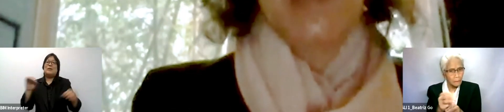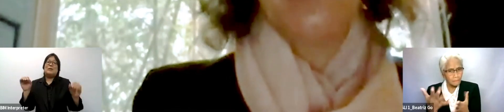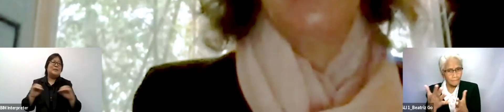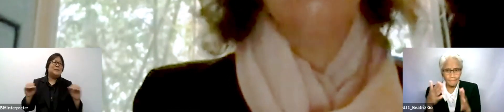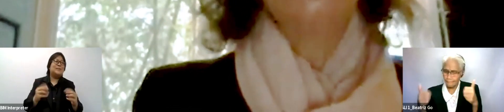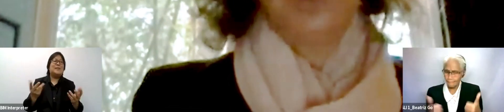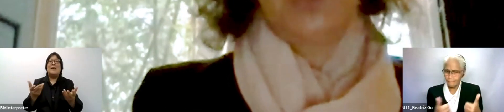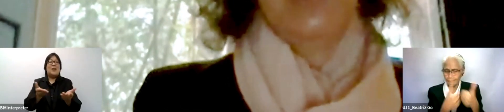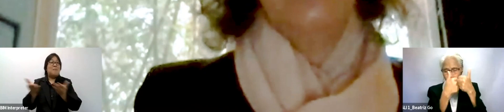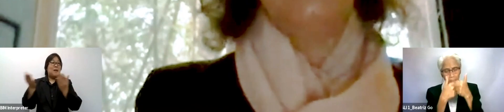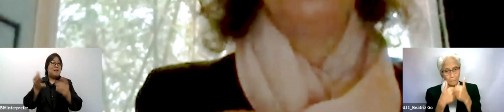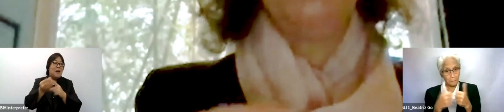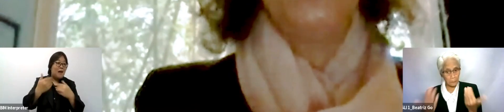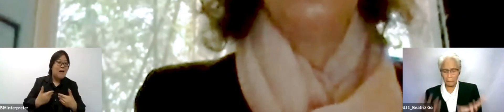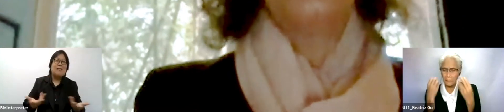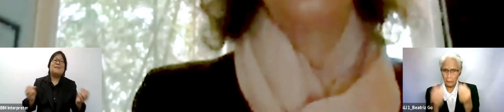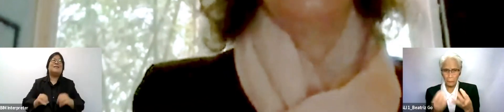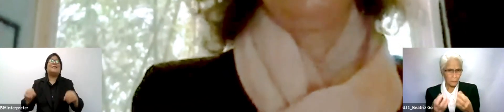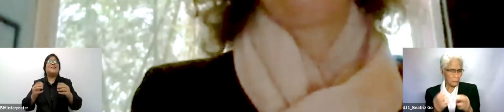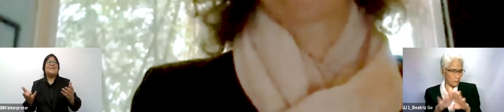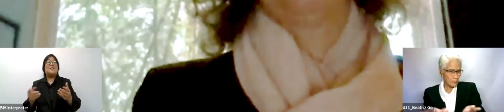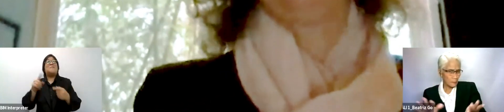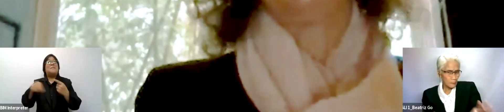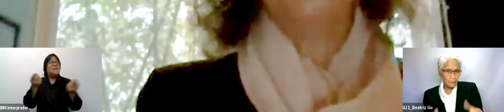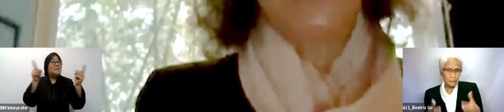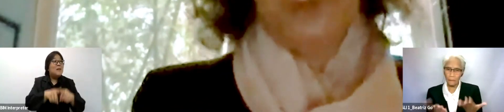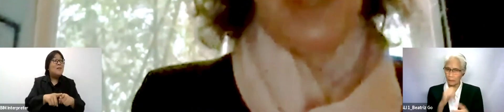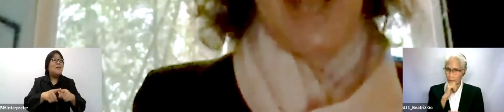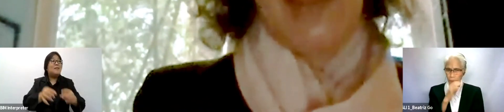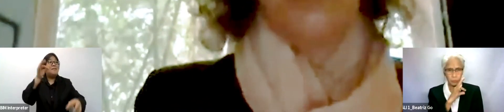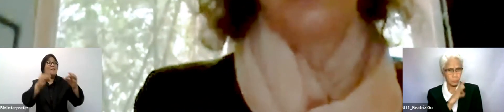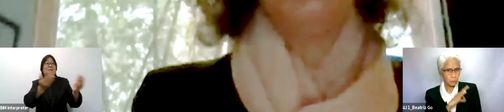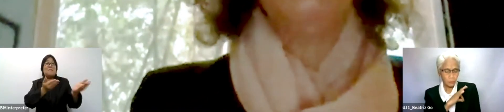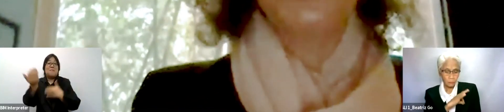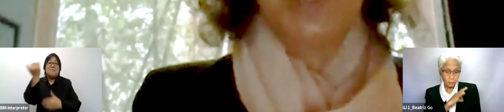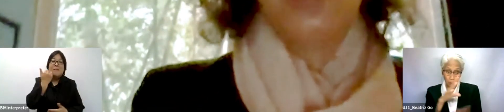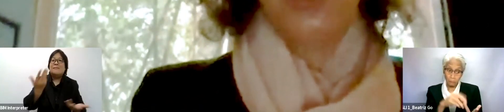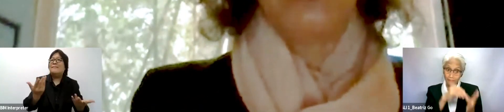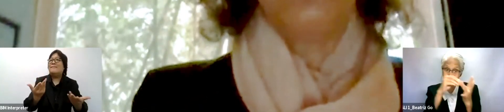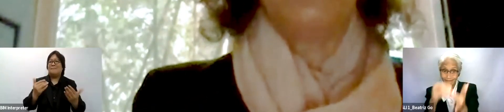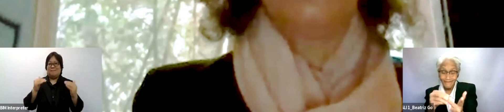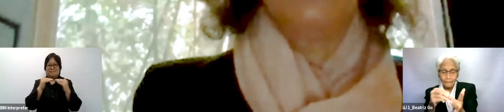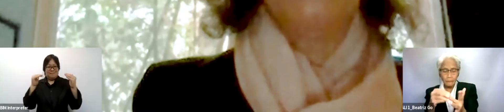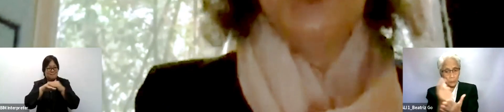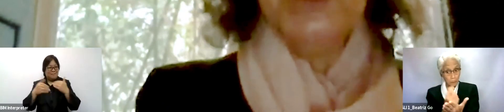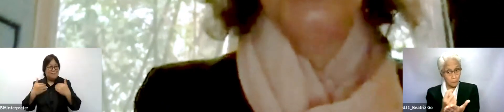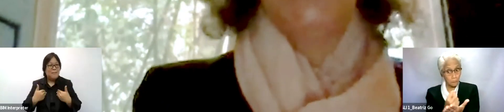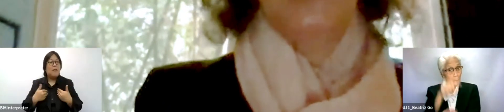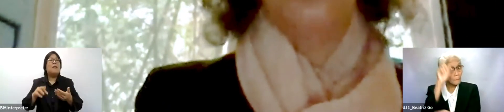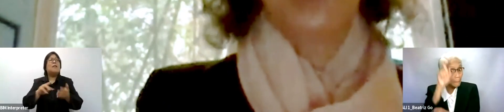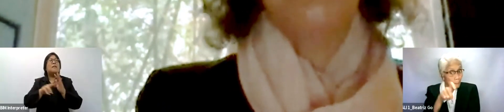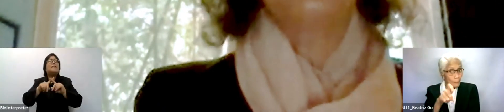that end, ensuring that we follow an adequate process to not only register children, but